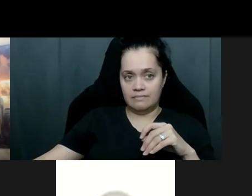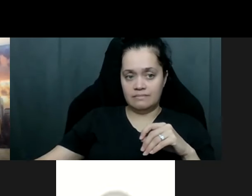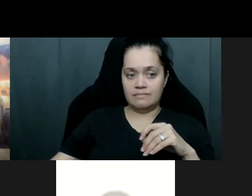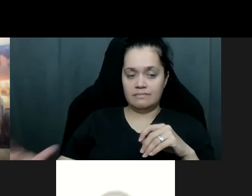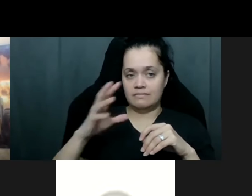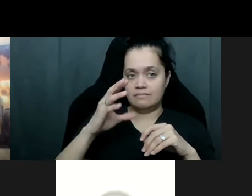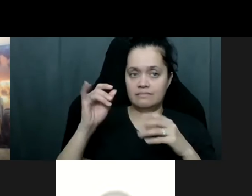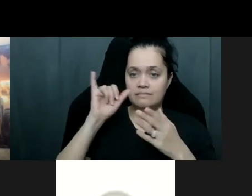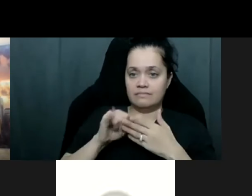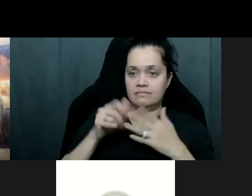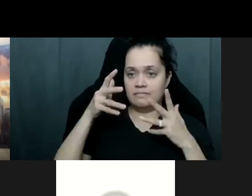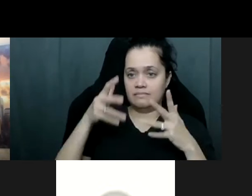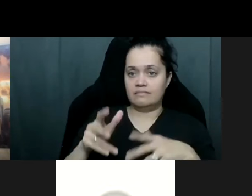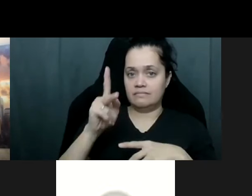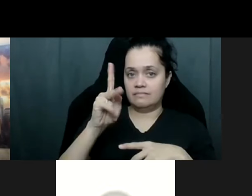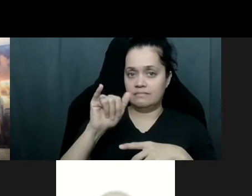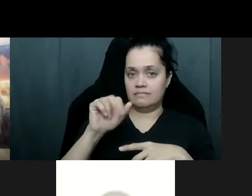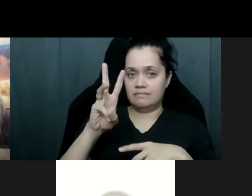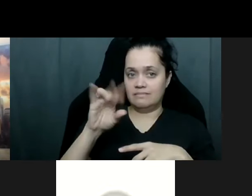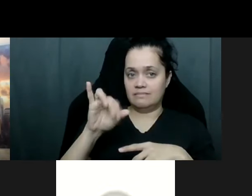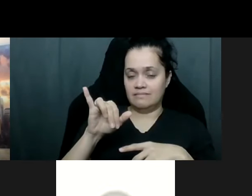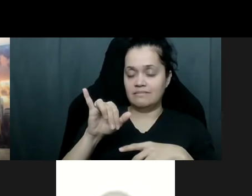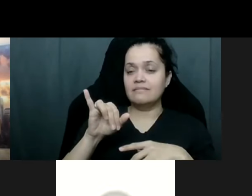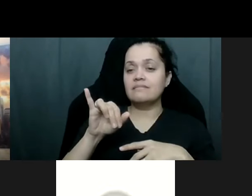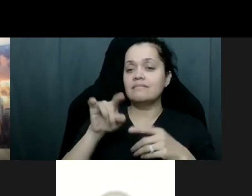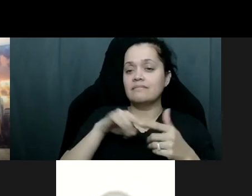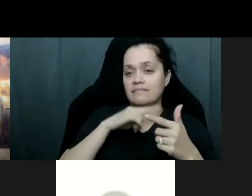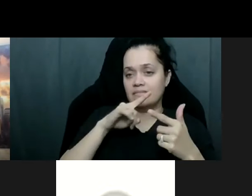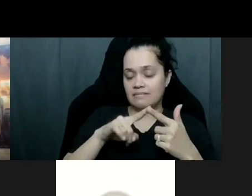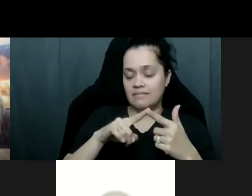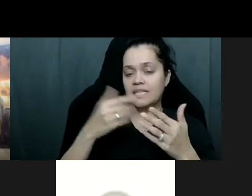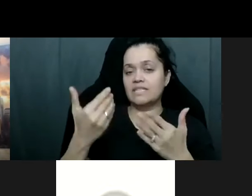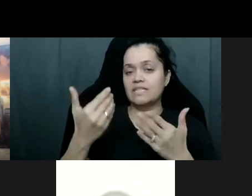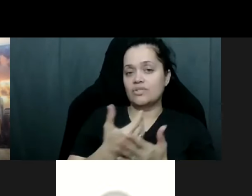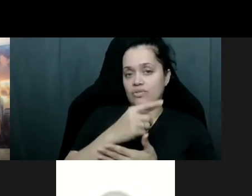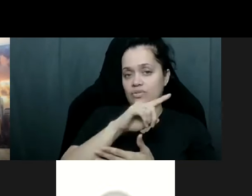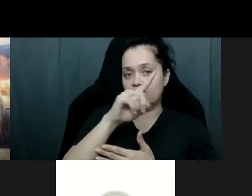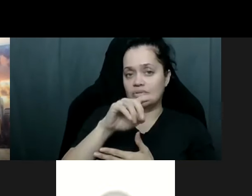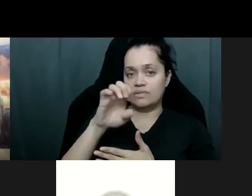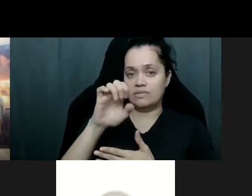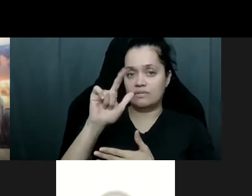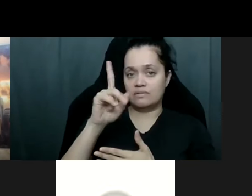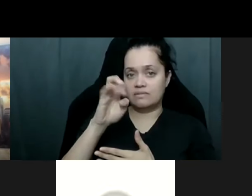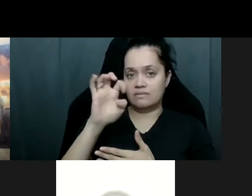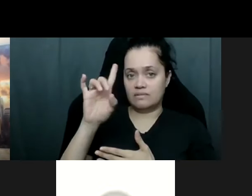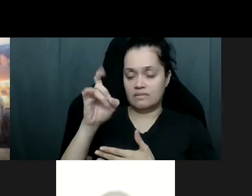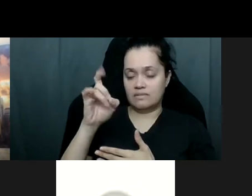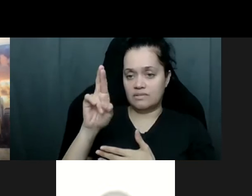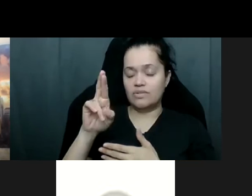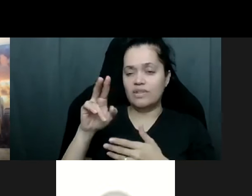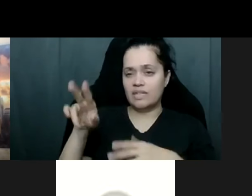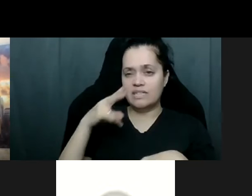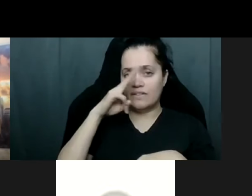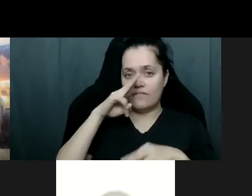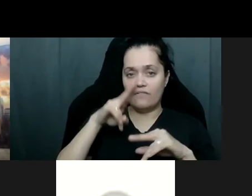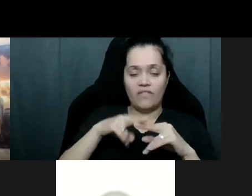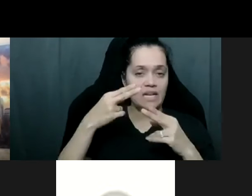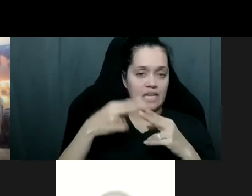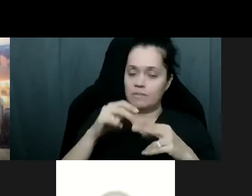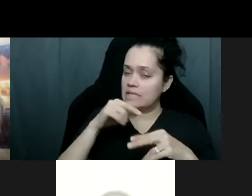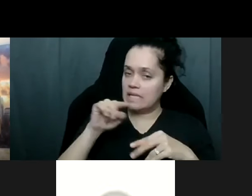And that leaves Kiwi. So Kiwi then is the New Zealander. And generally that's a fun name. It's not an